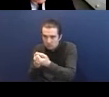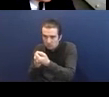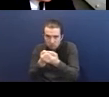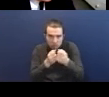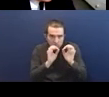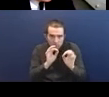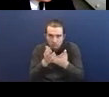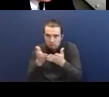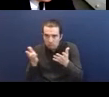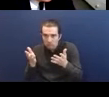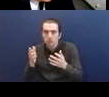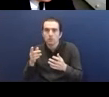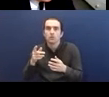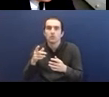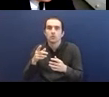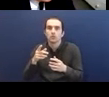Hello?